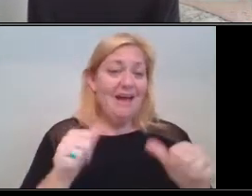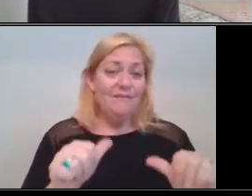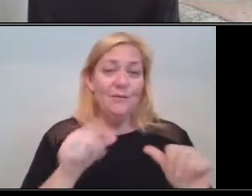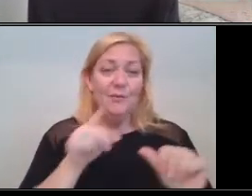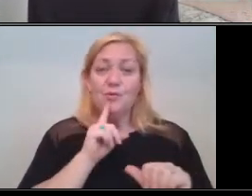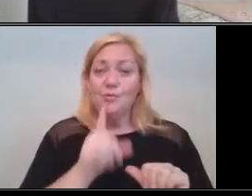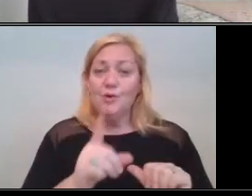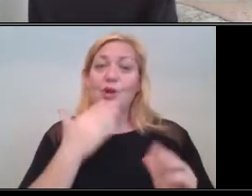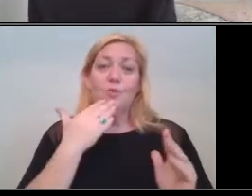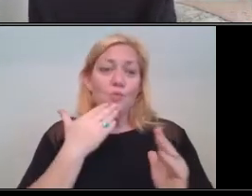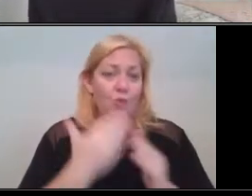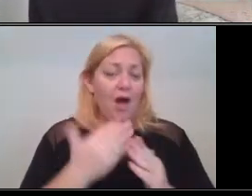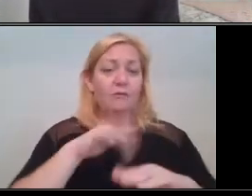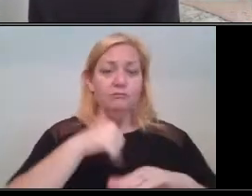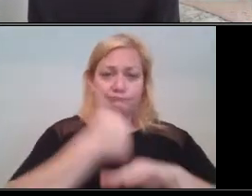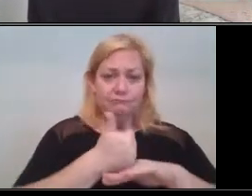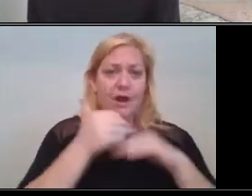well underway.